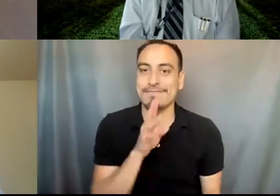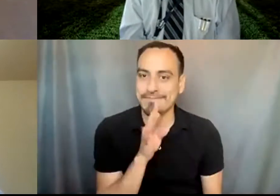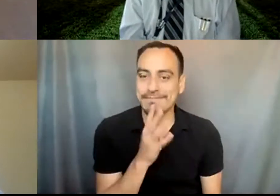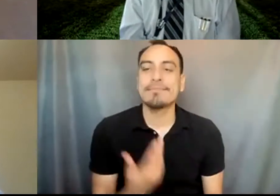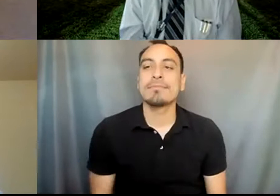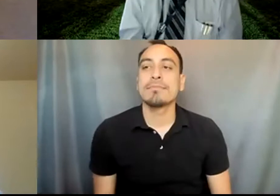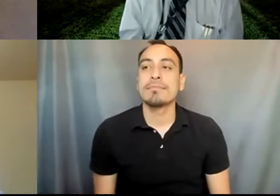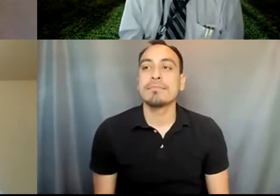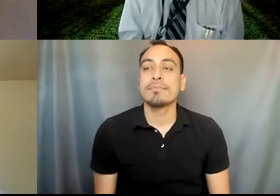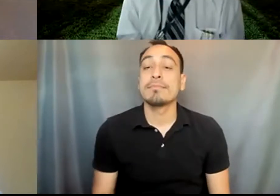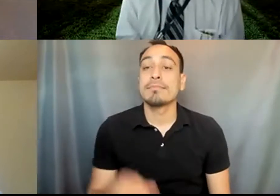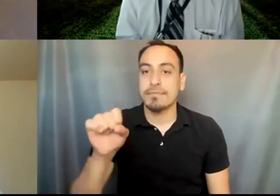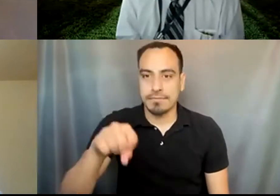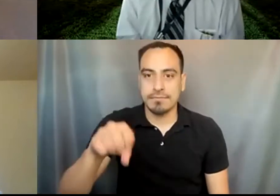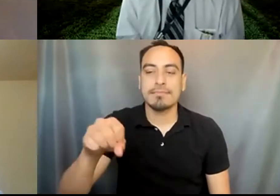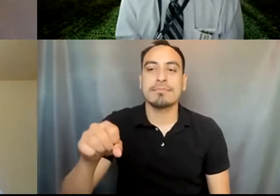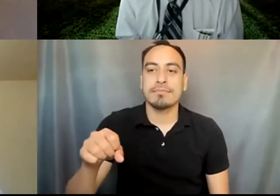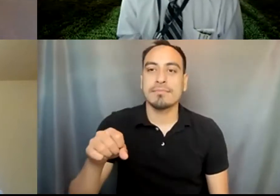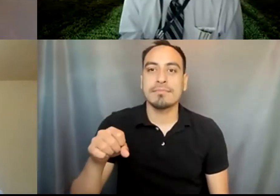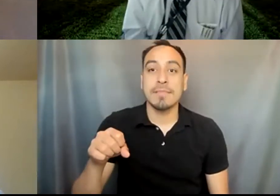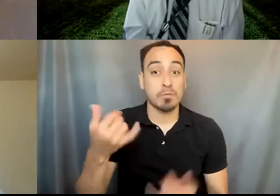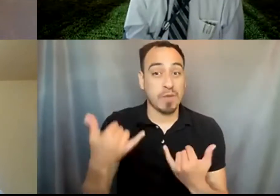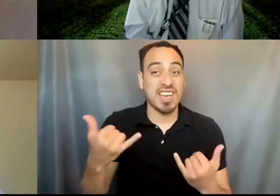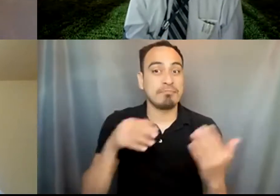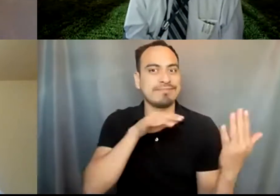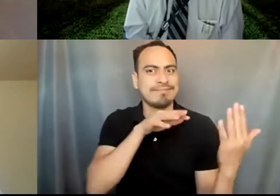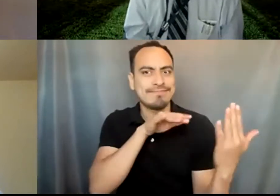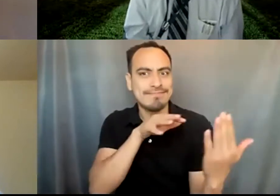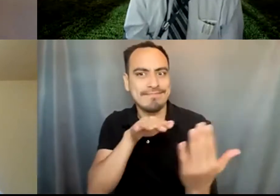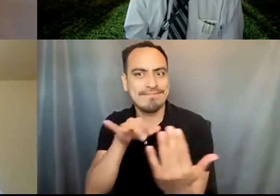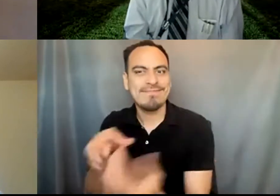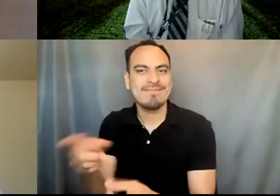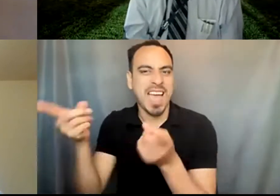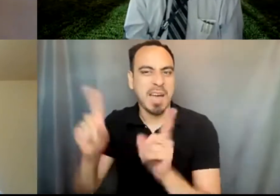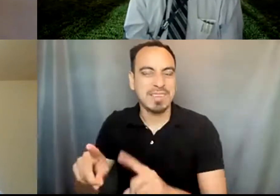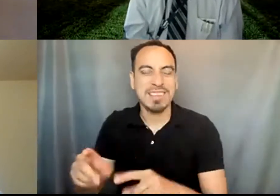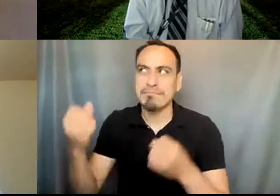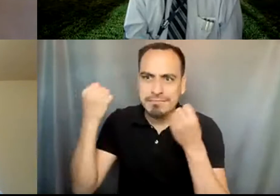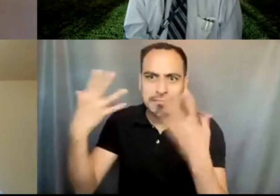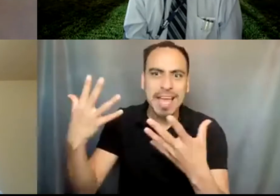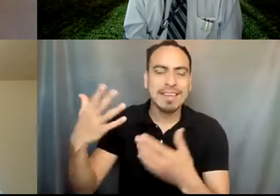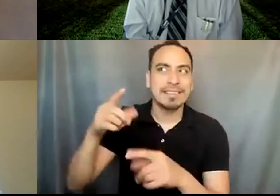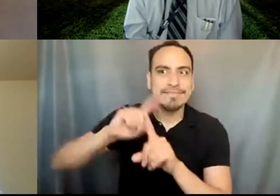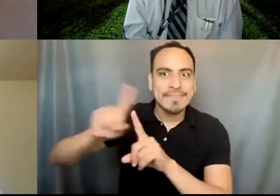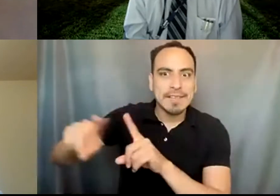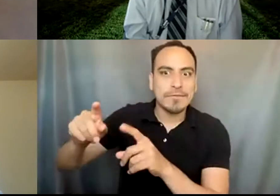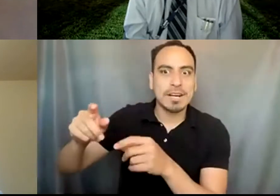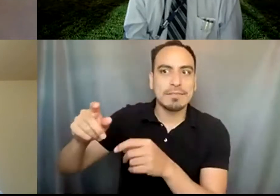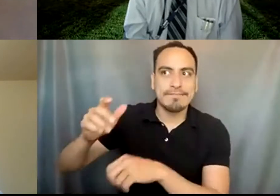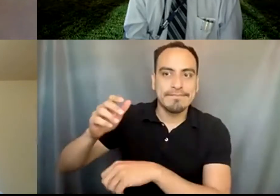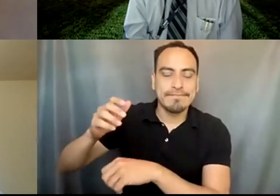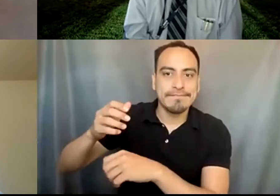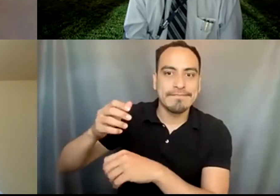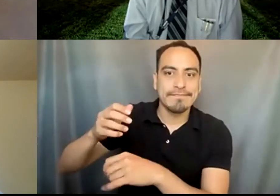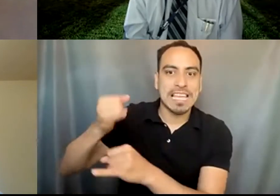are studies that are being done. There are a number of institutions across the country that are looking at this in